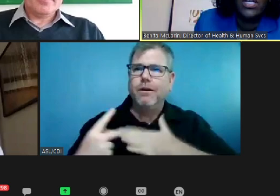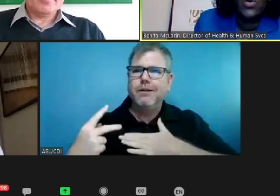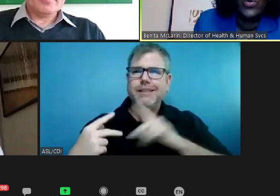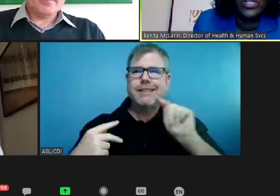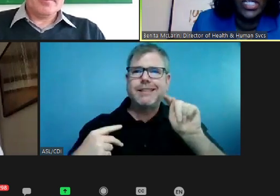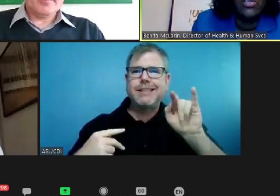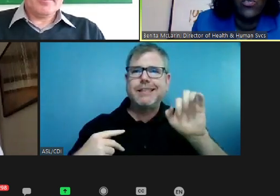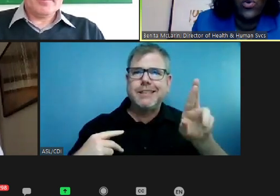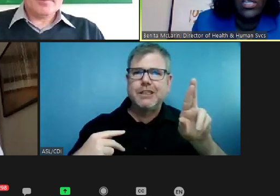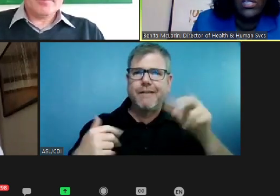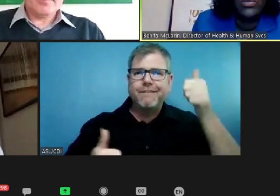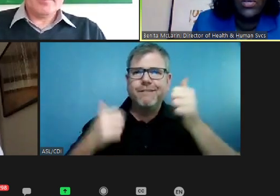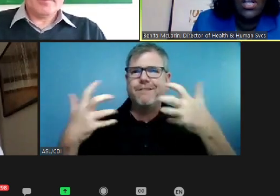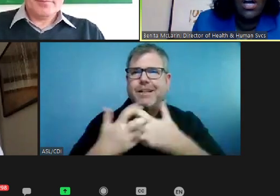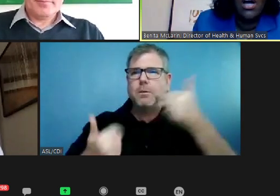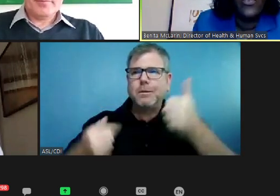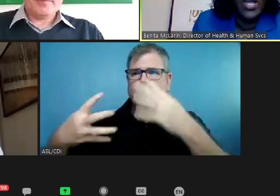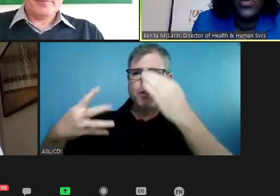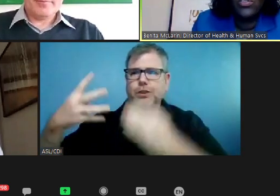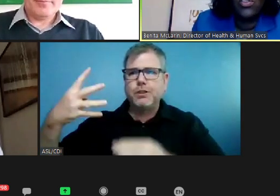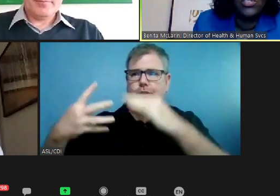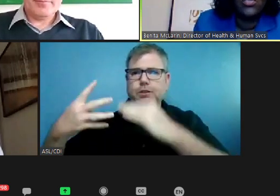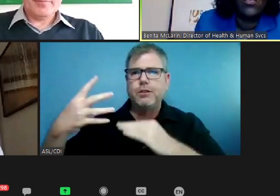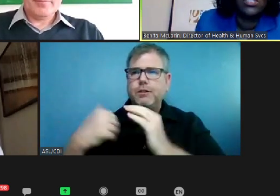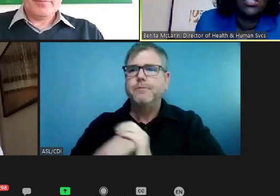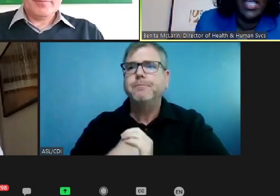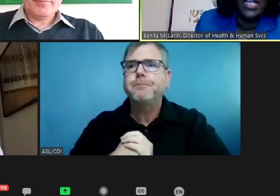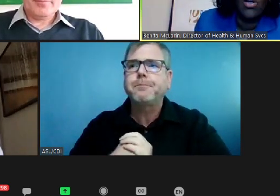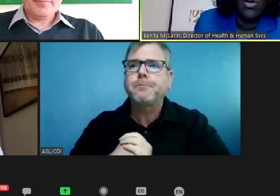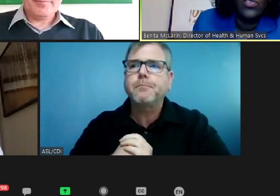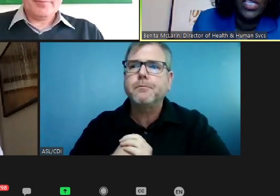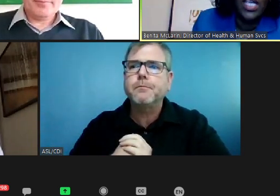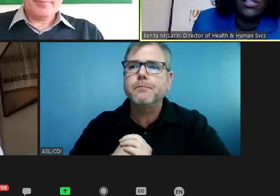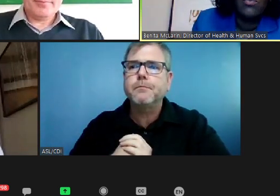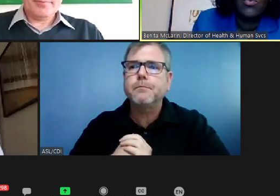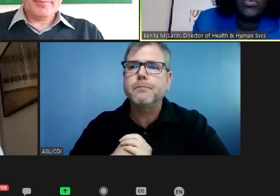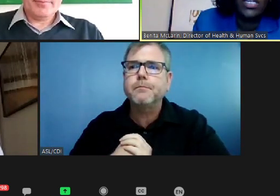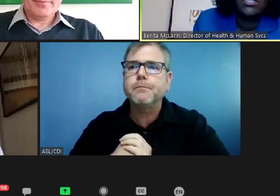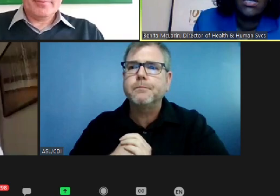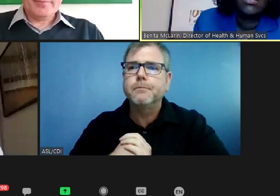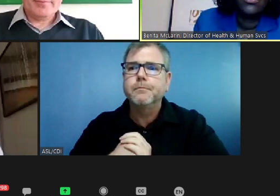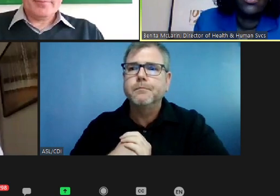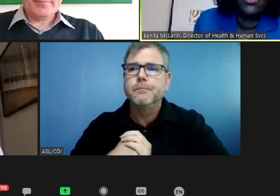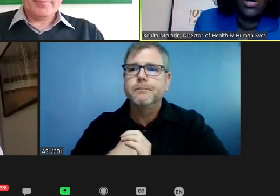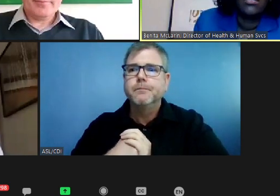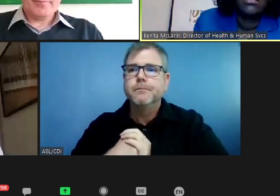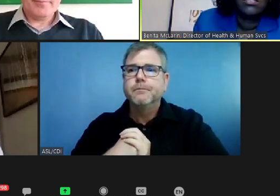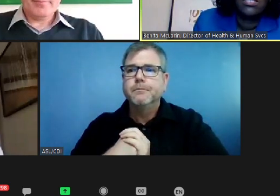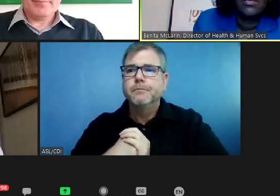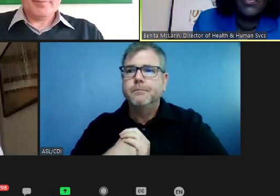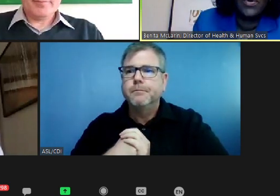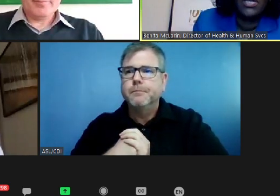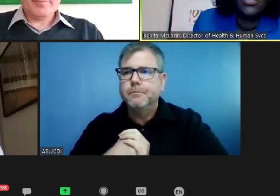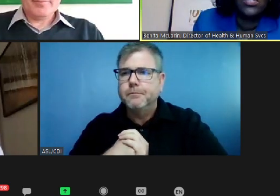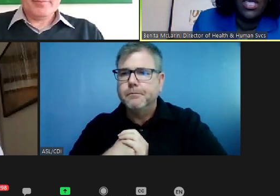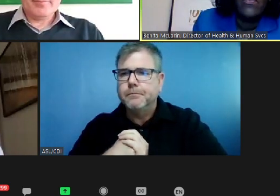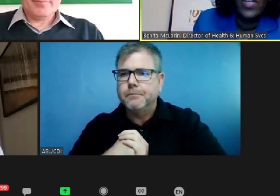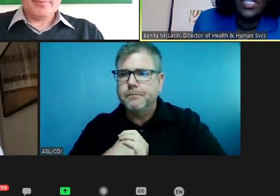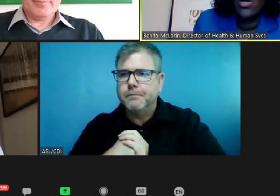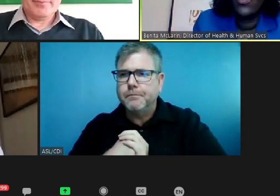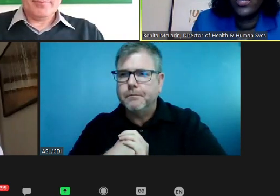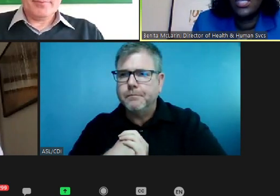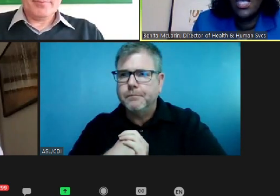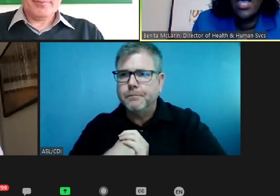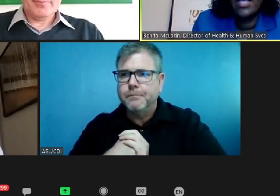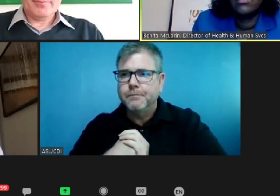questions. But we're here for you, for Health and Human Services and all the County of Marin to keep you safe